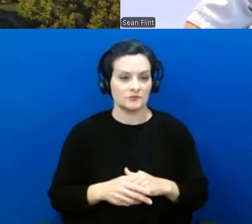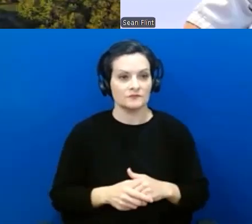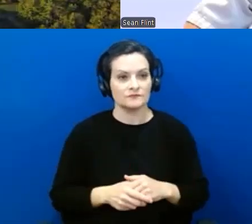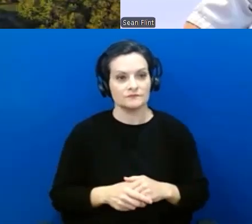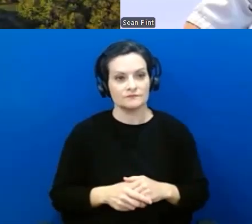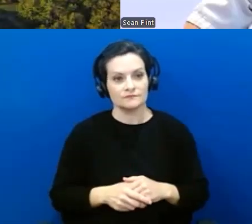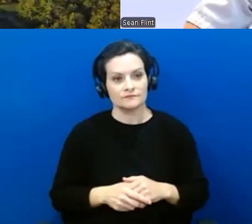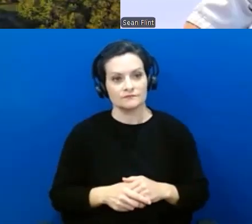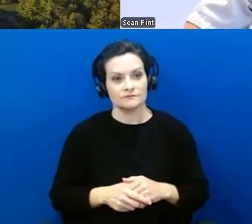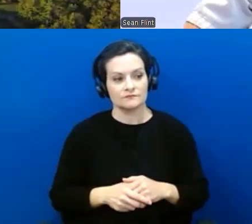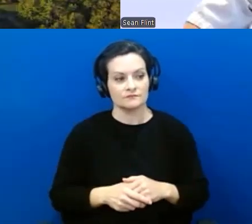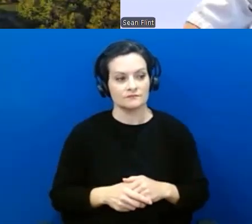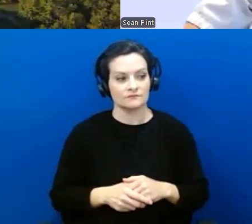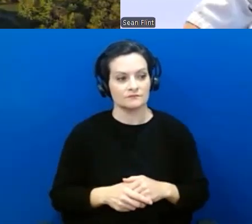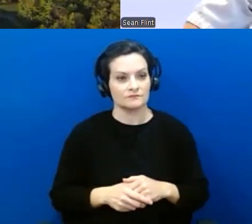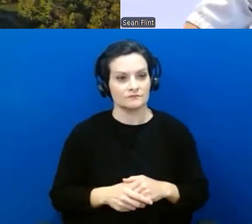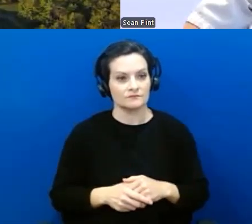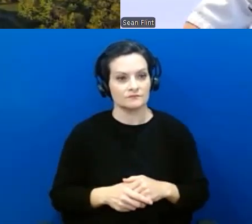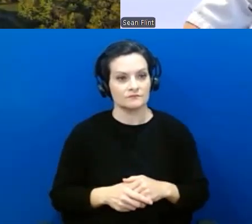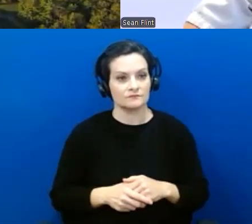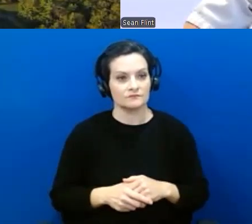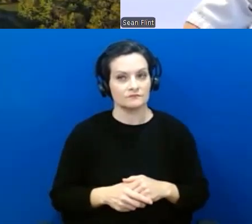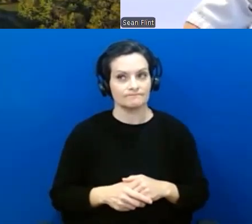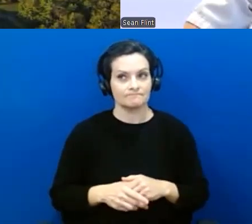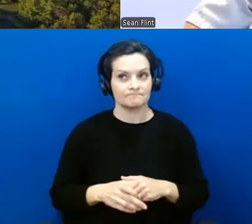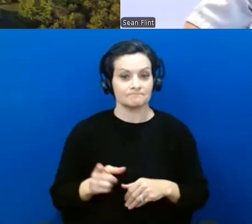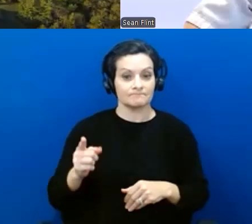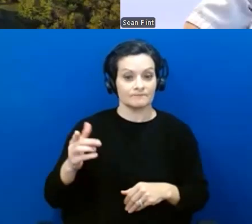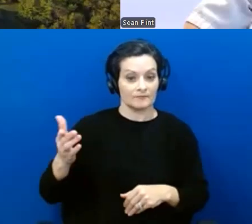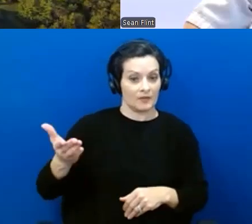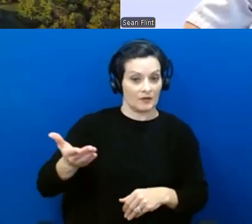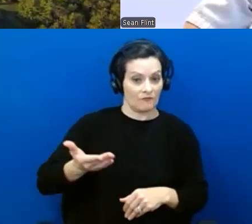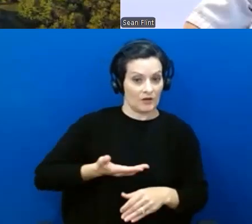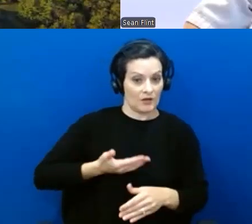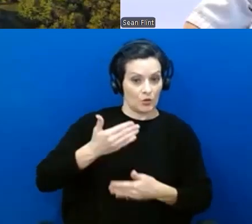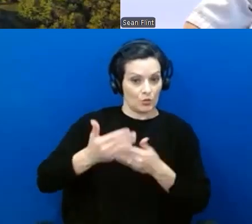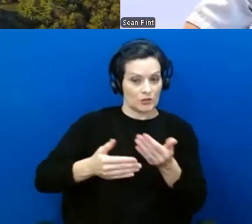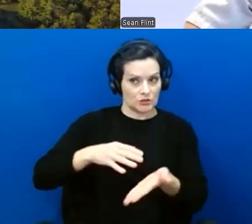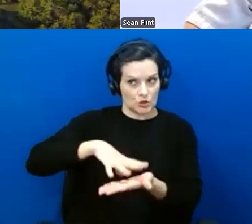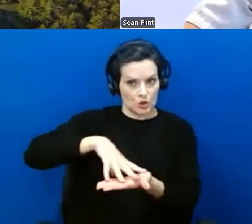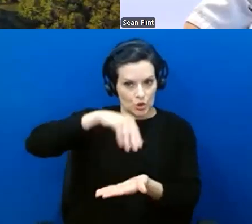inviting them into like a process where we learn about this stuff, and